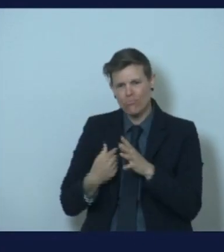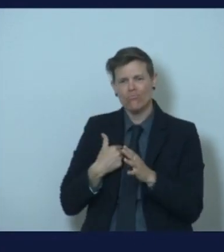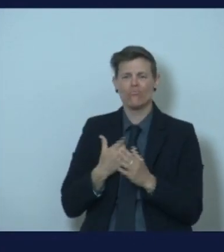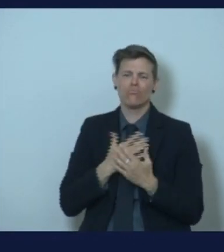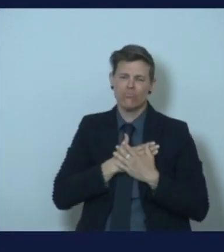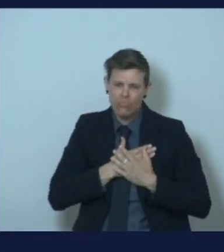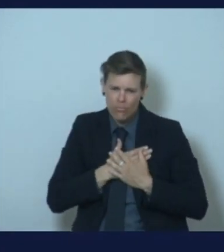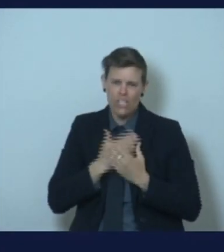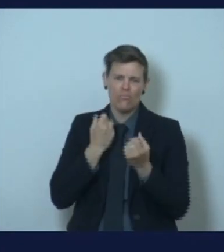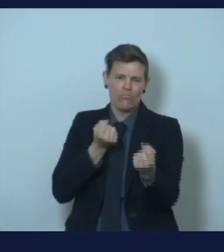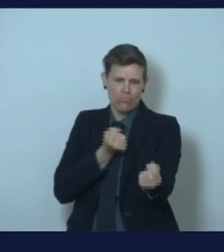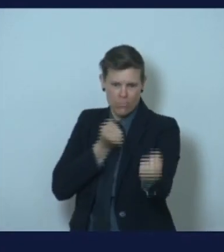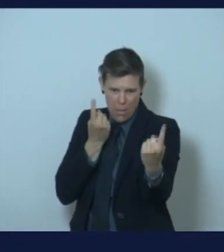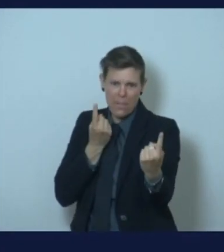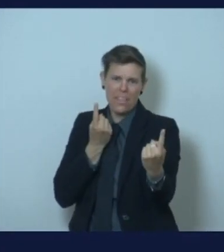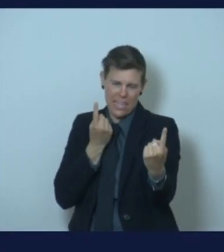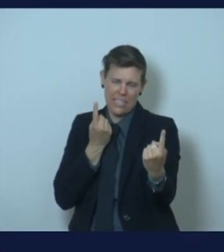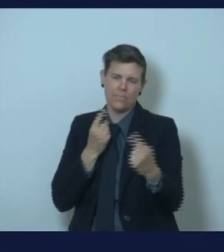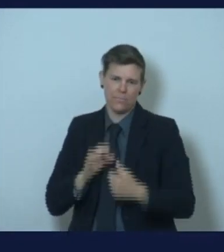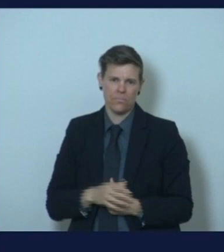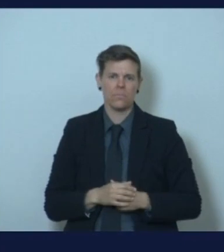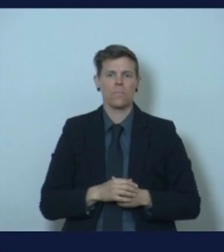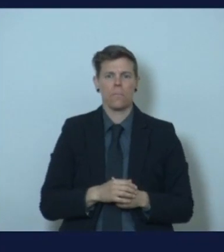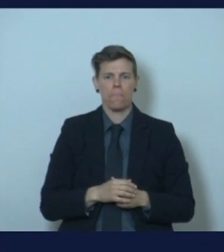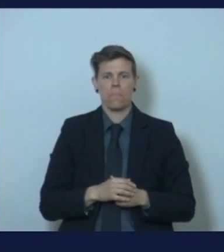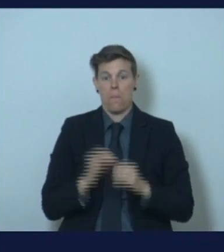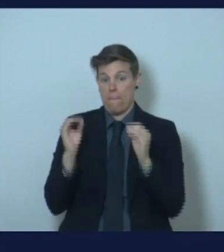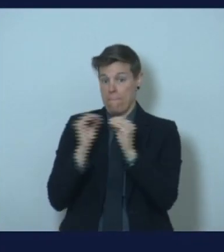more about tests. We've got